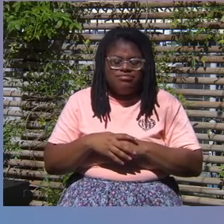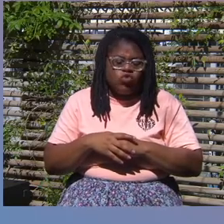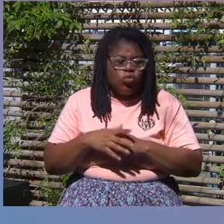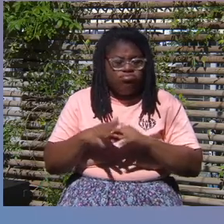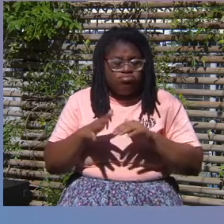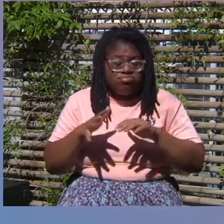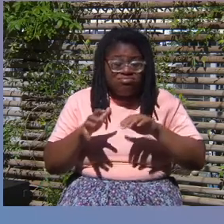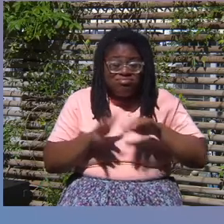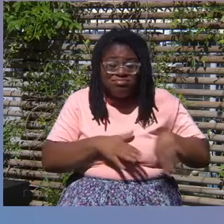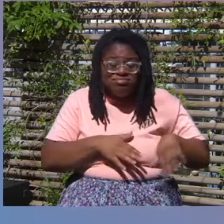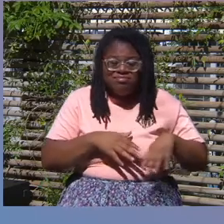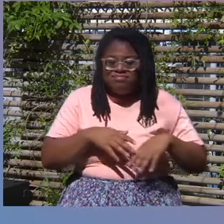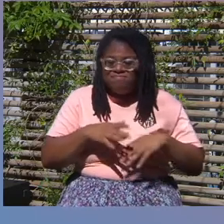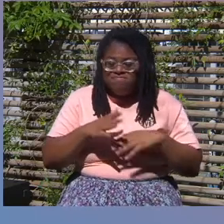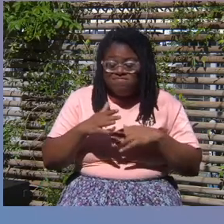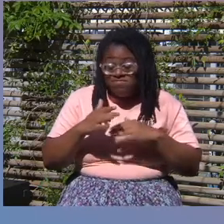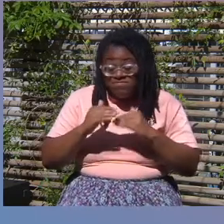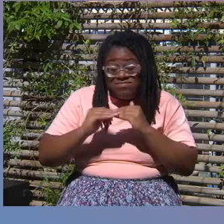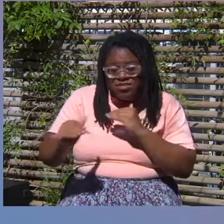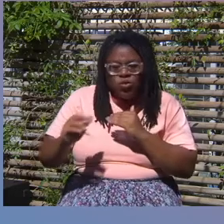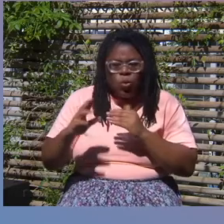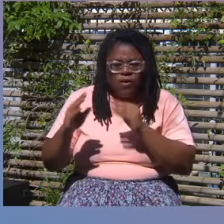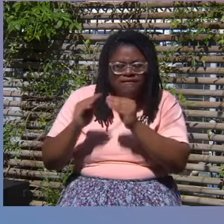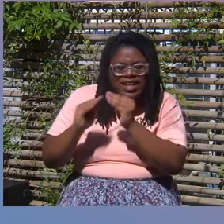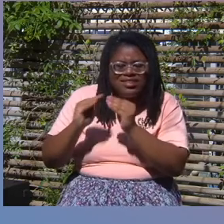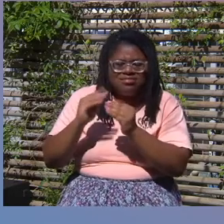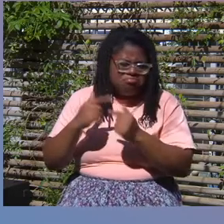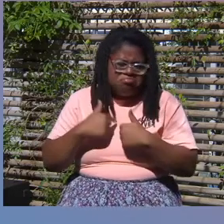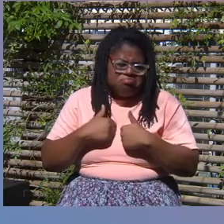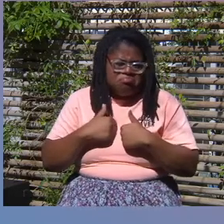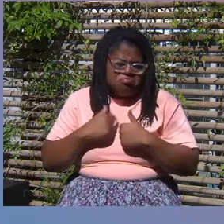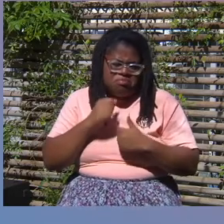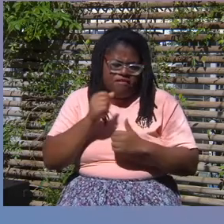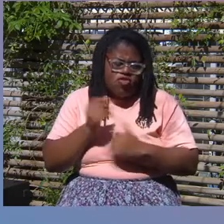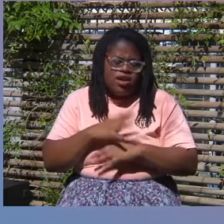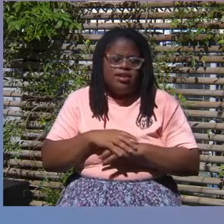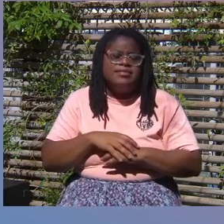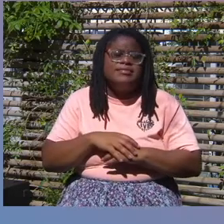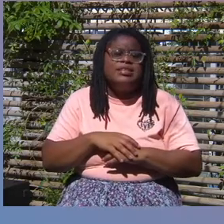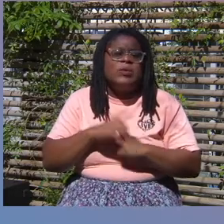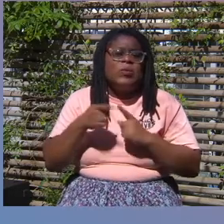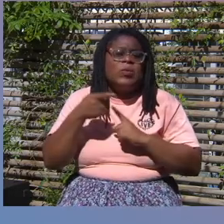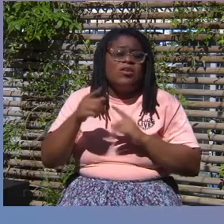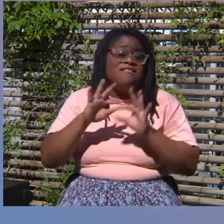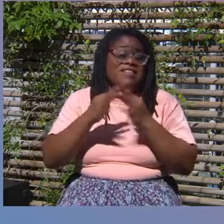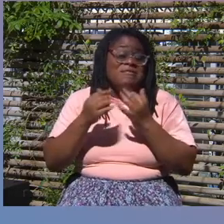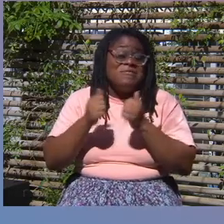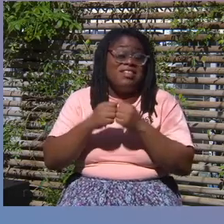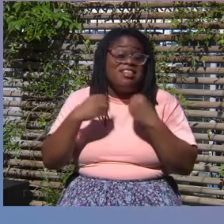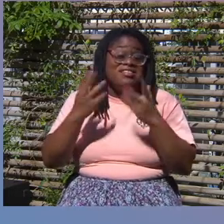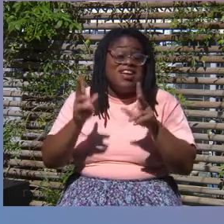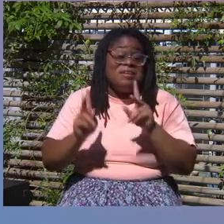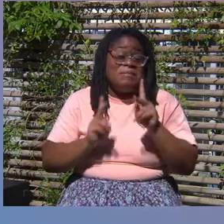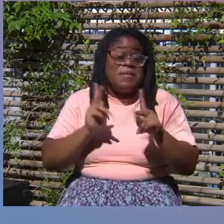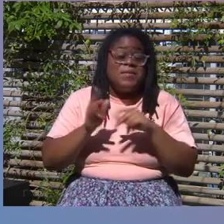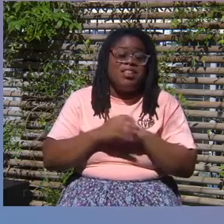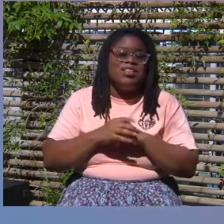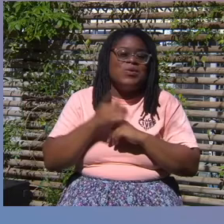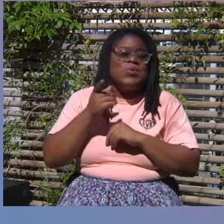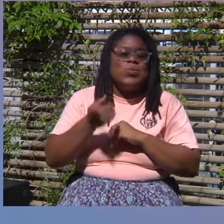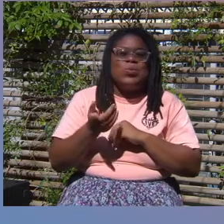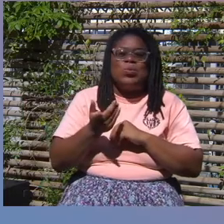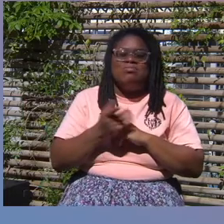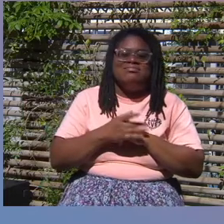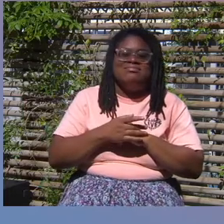it, straighten it out, fix things. You know, when you're in a family with a lot of people, you know, you